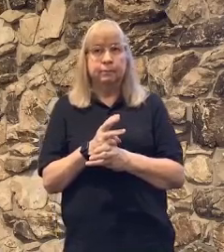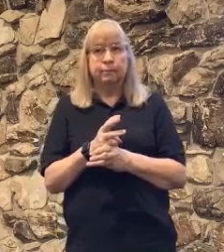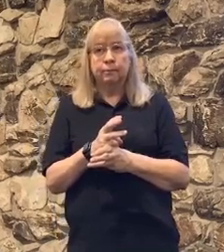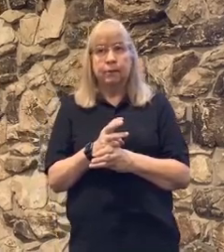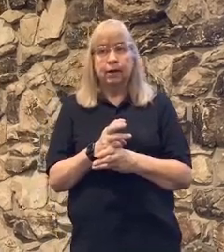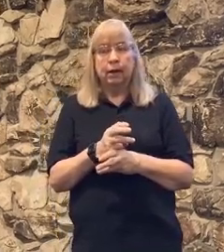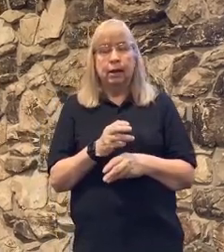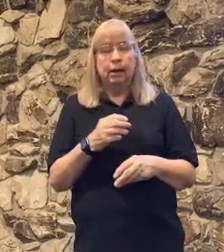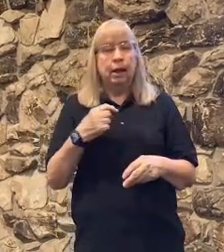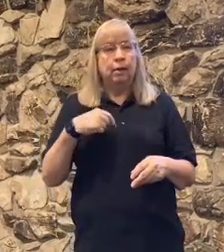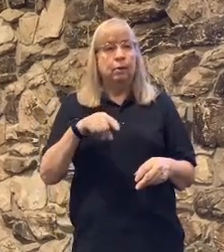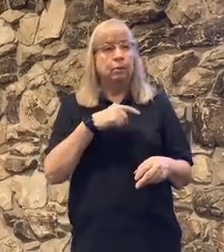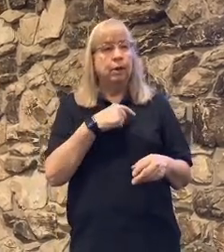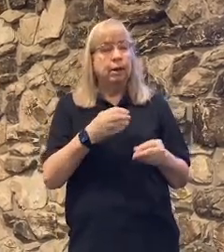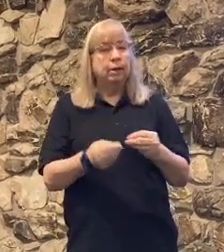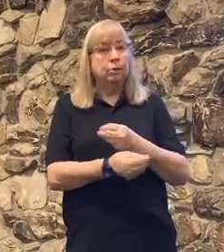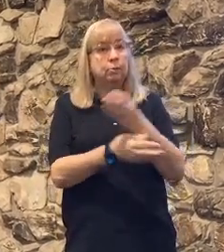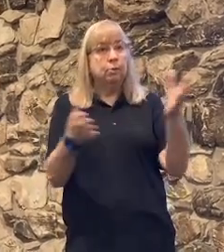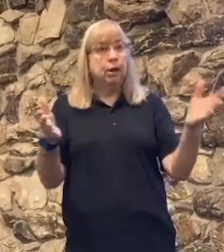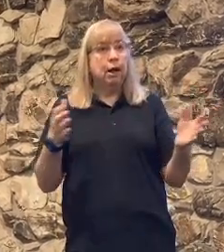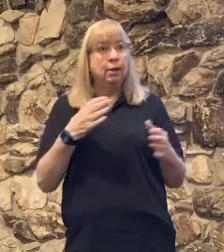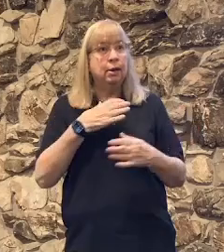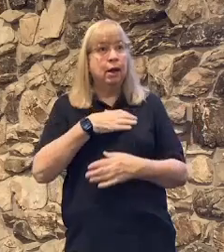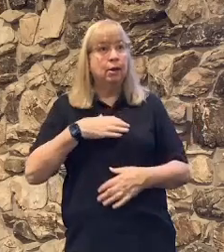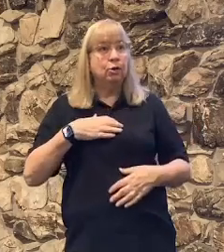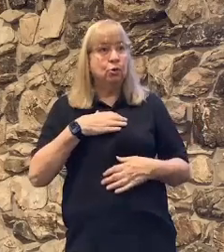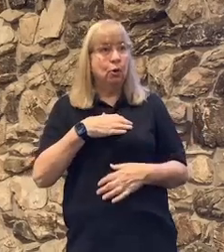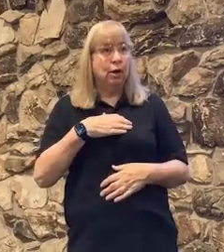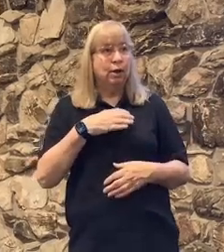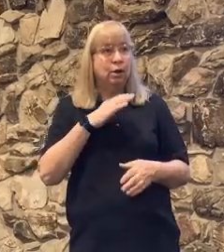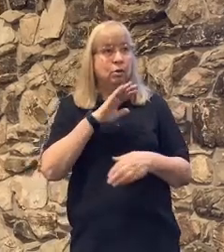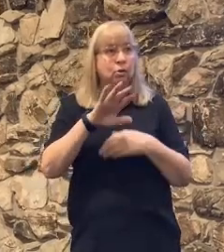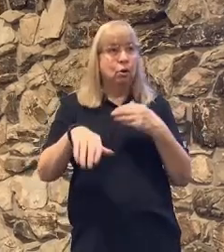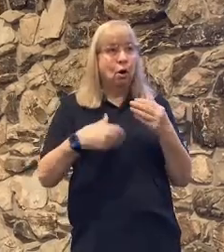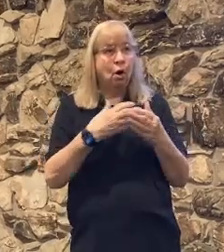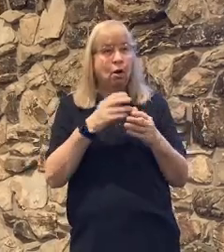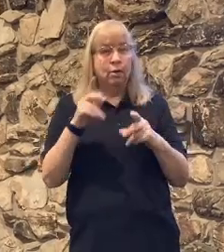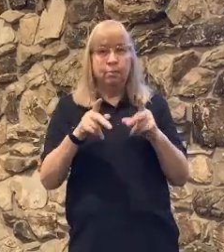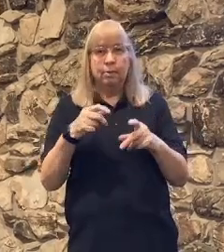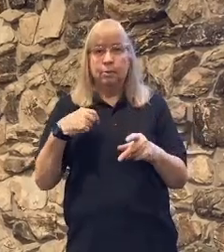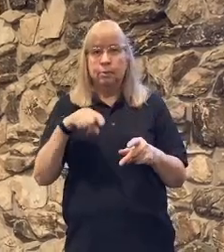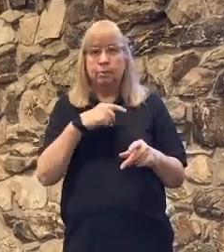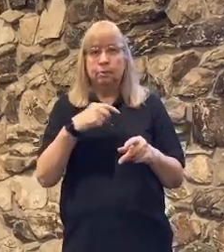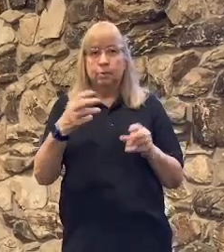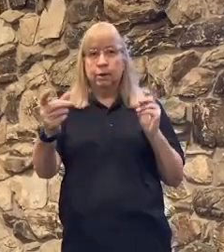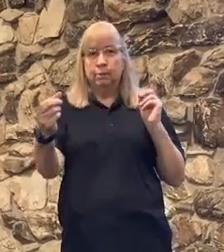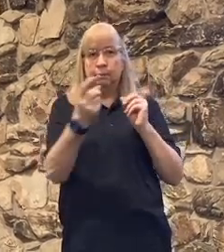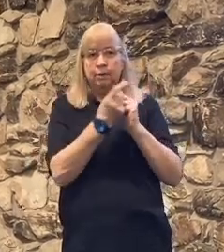so that we can spread that joy to all we meet.